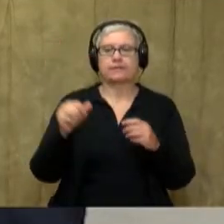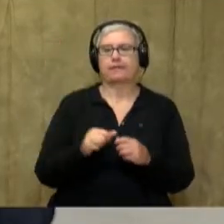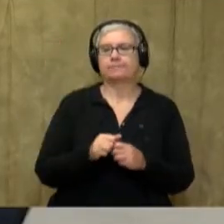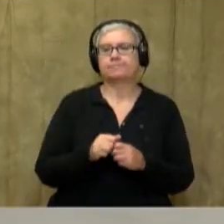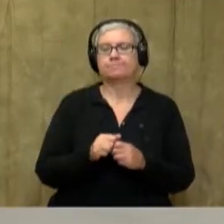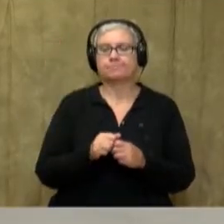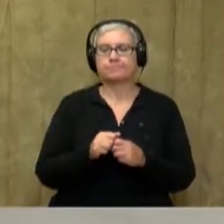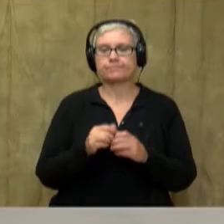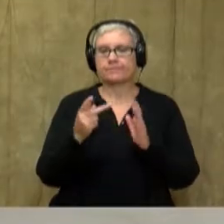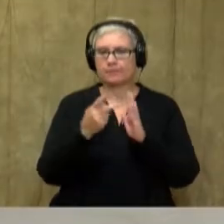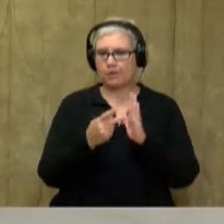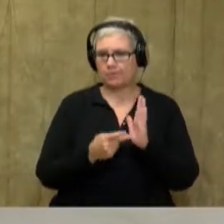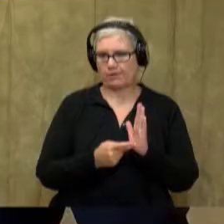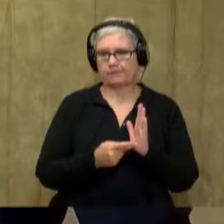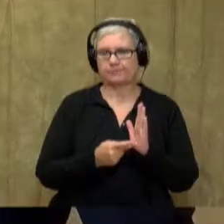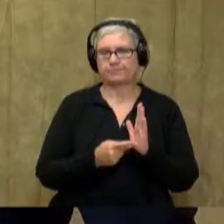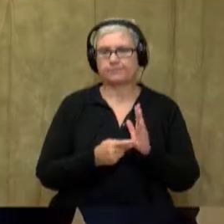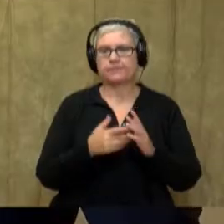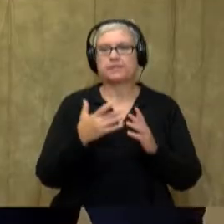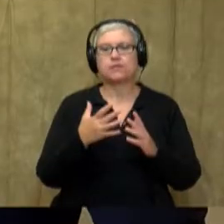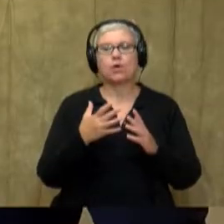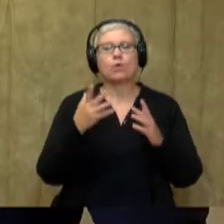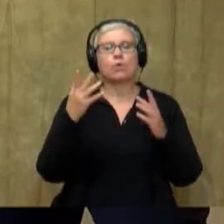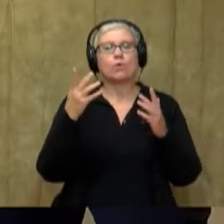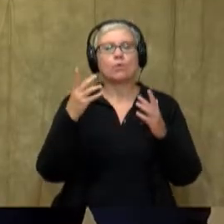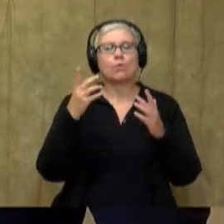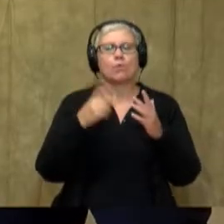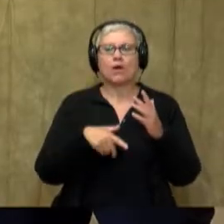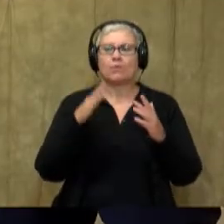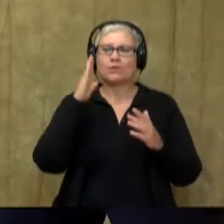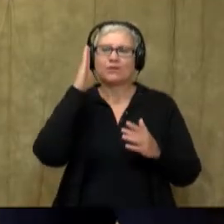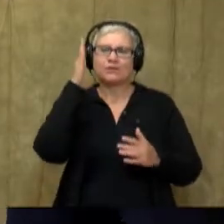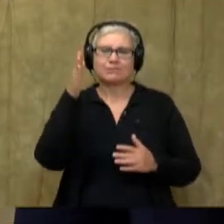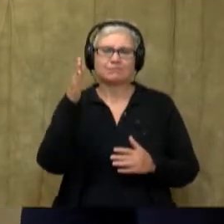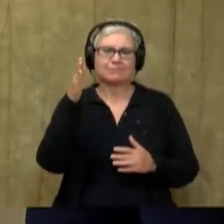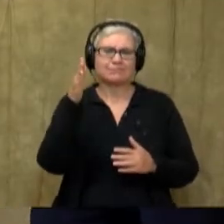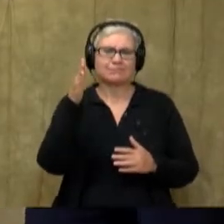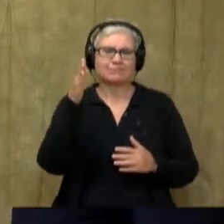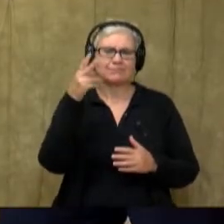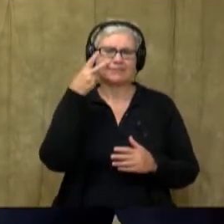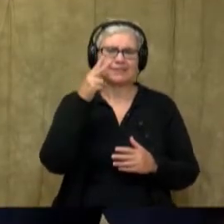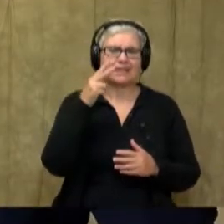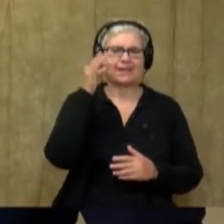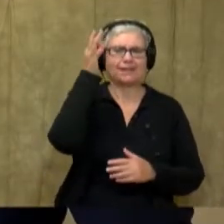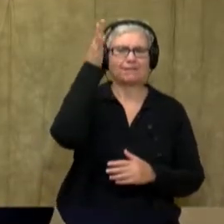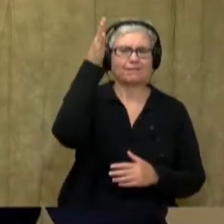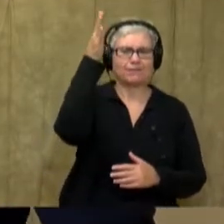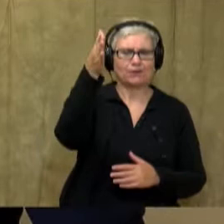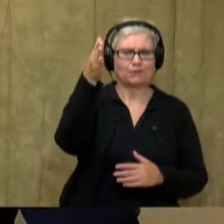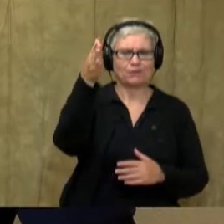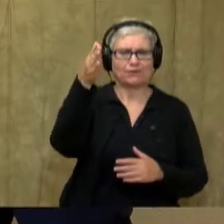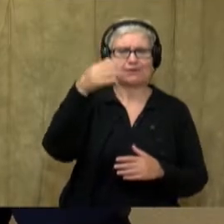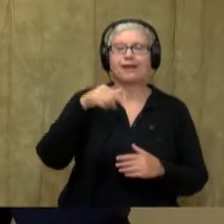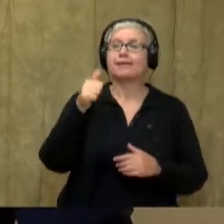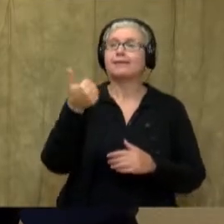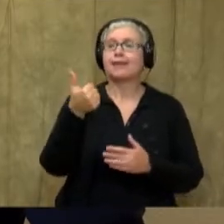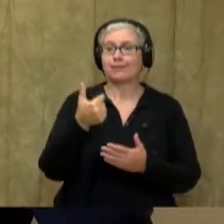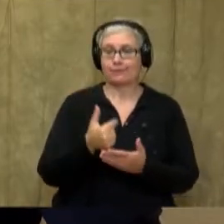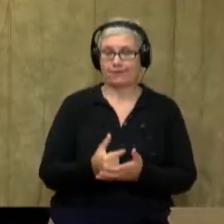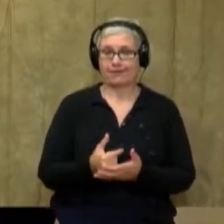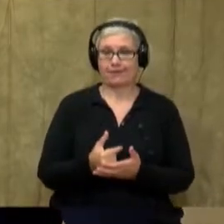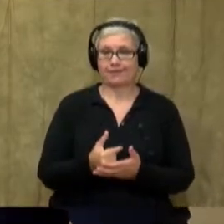week we're going to take a look at the future, what you're going to be seeing in geometry. And so we're going to spend today's lesson looking at 3D